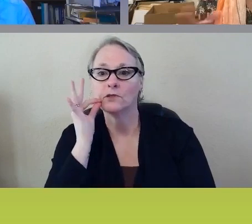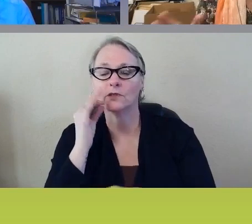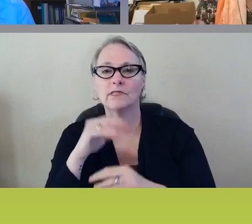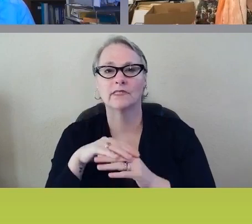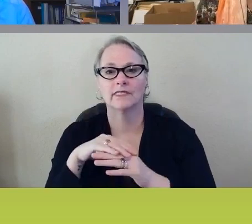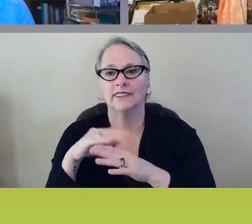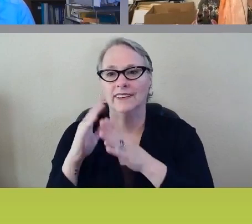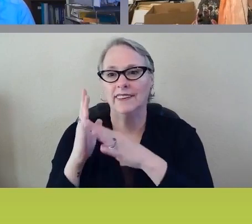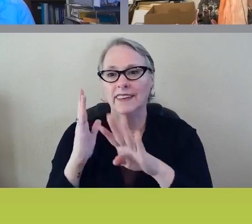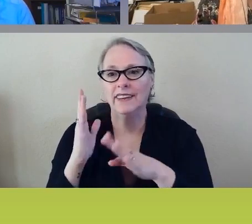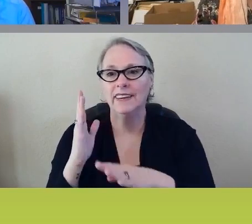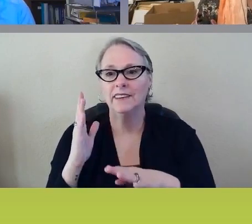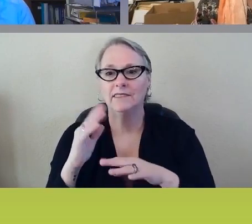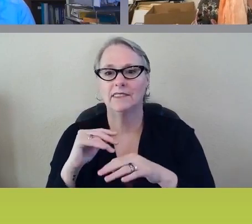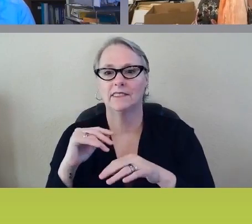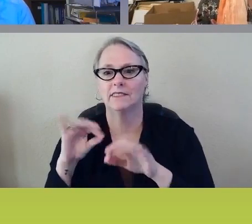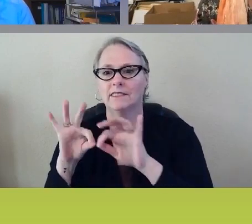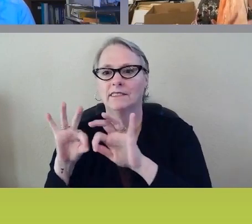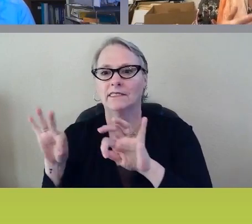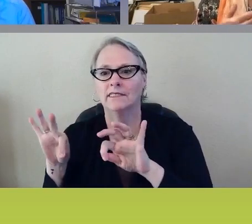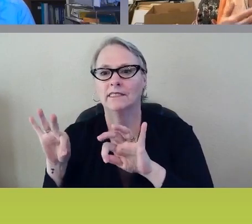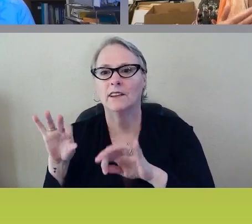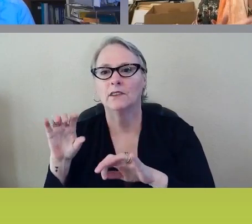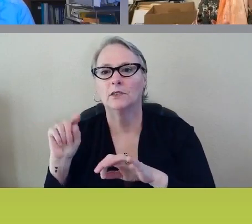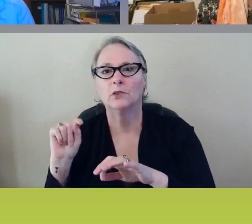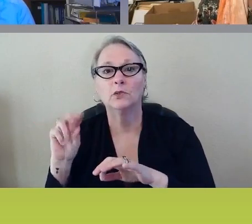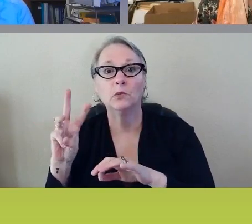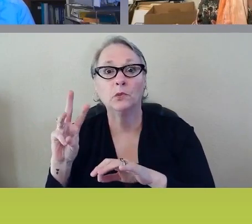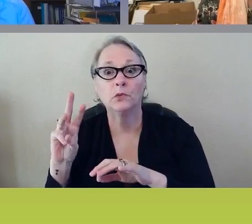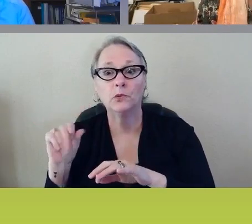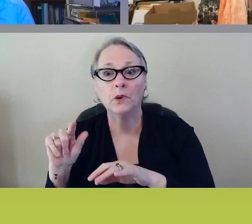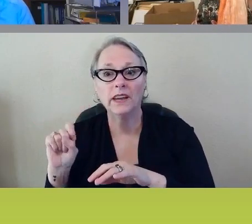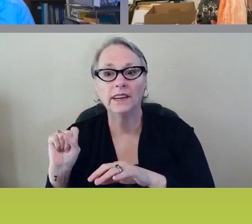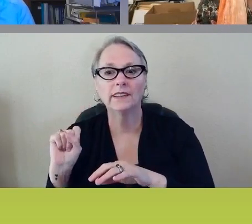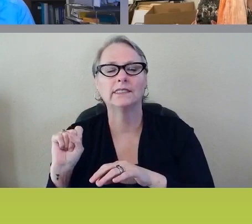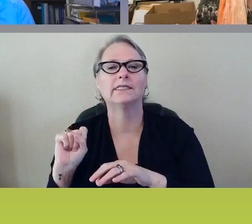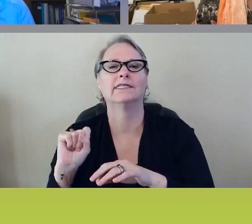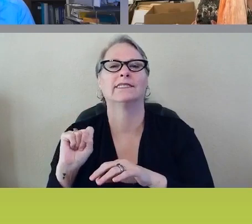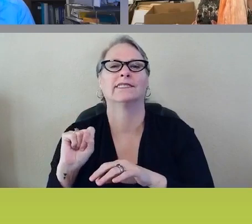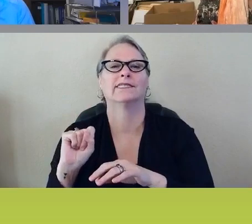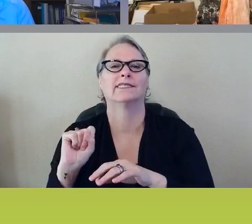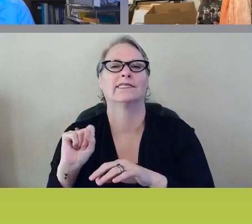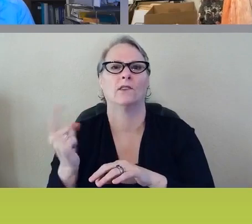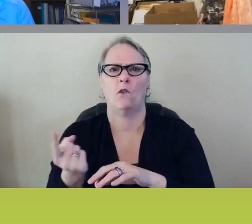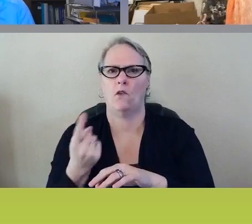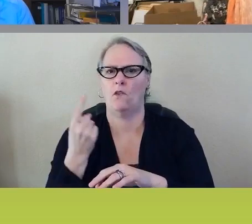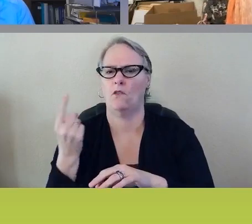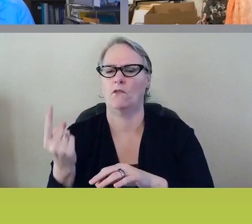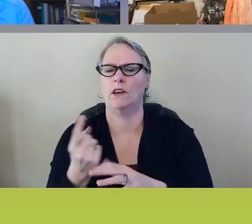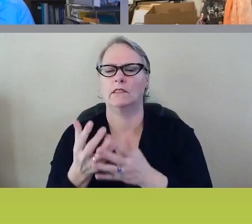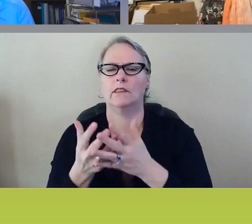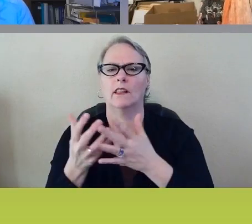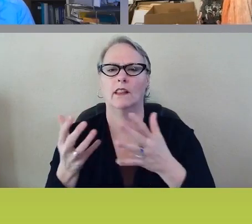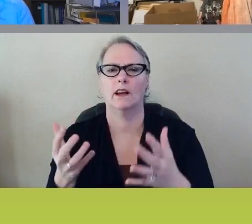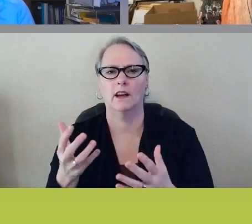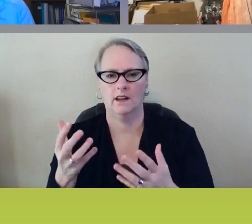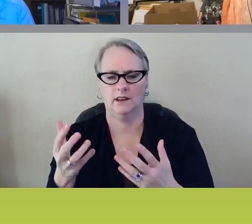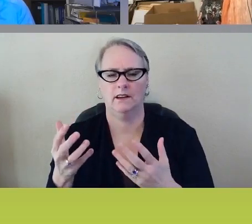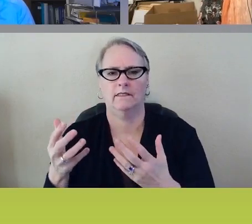other twigs, there is always a lot of interactions and planning,